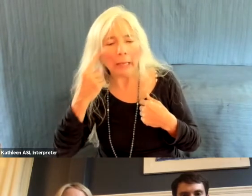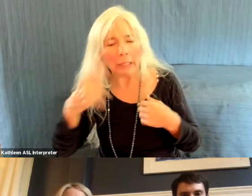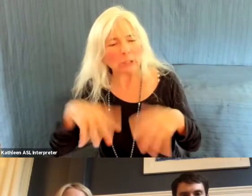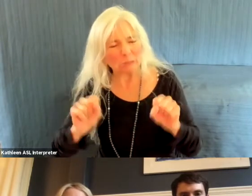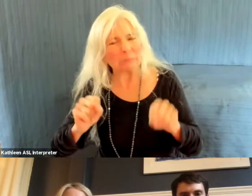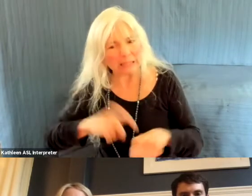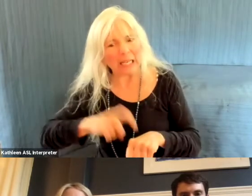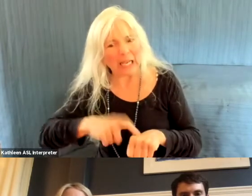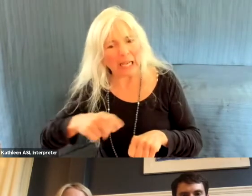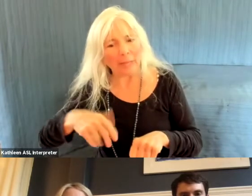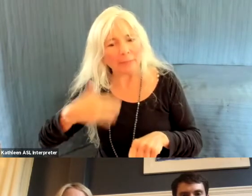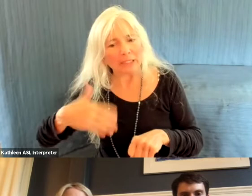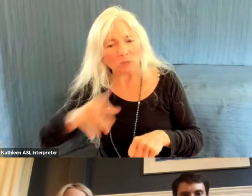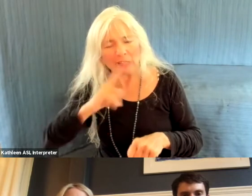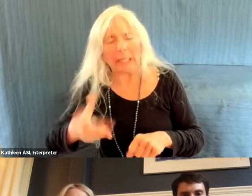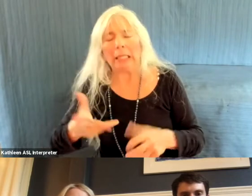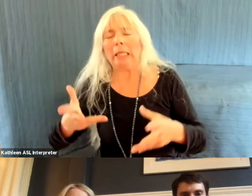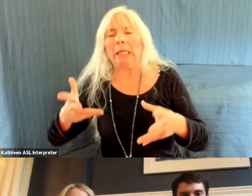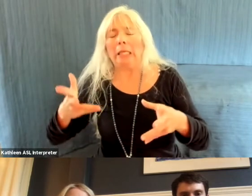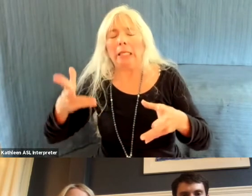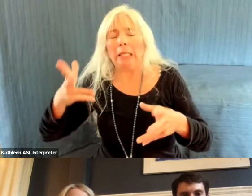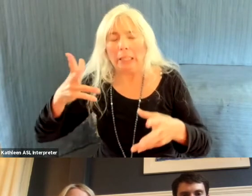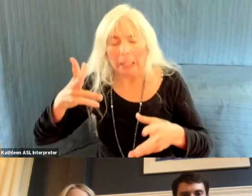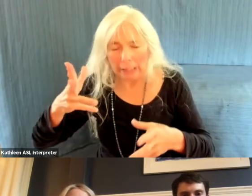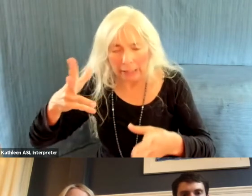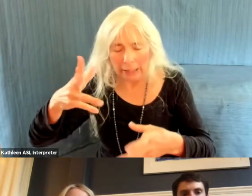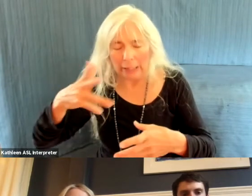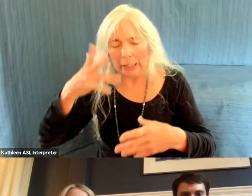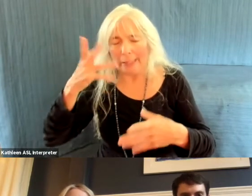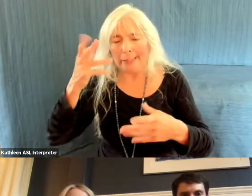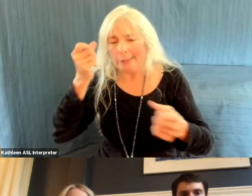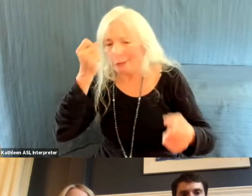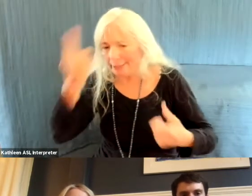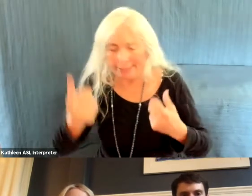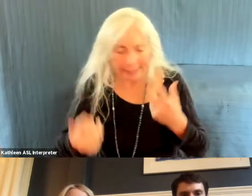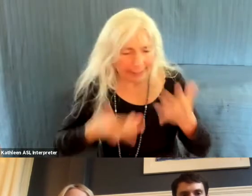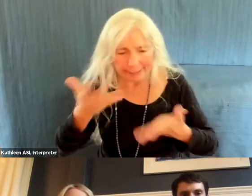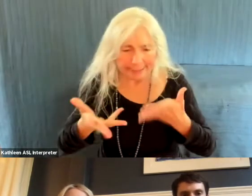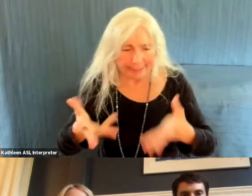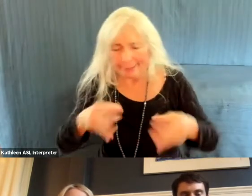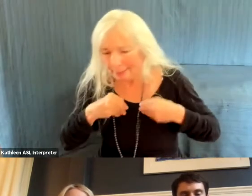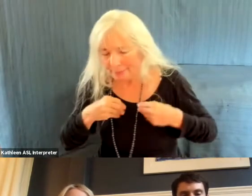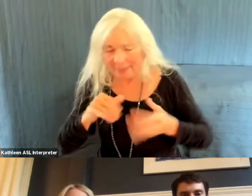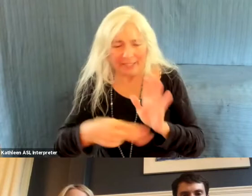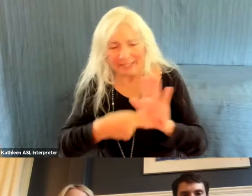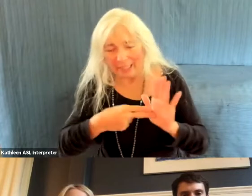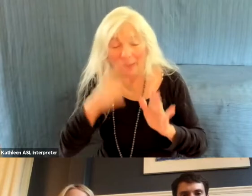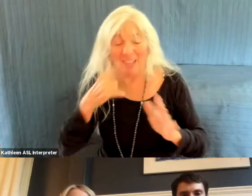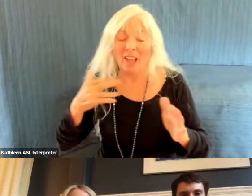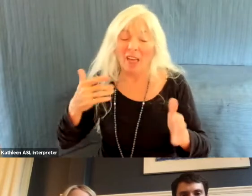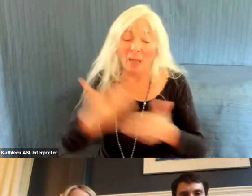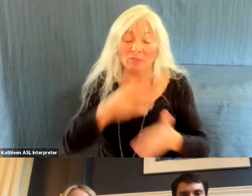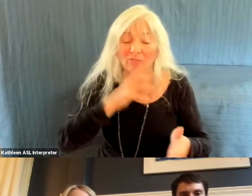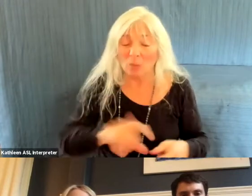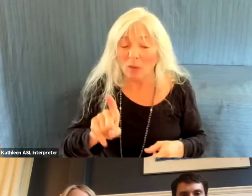actually really get on board with the diagnosis itself, because going up to the year 1,